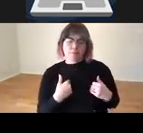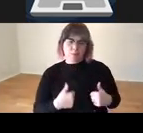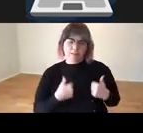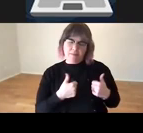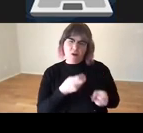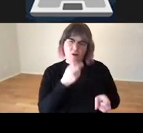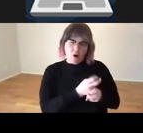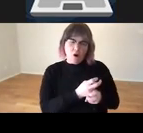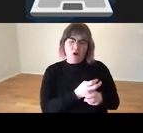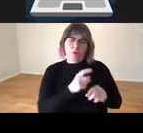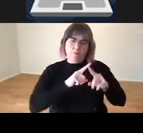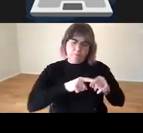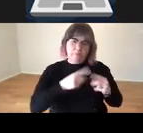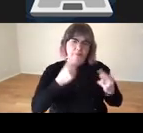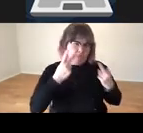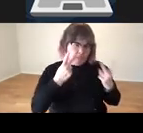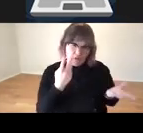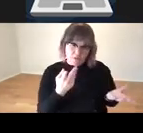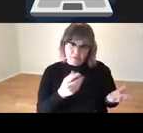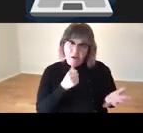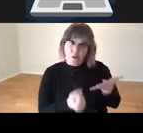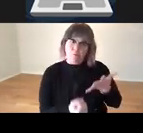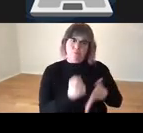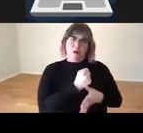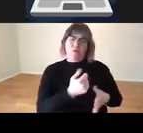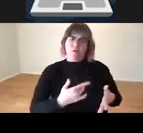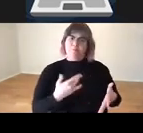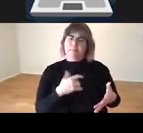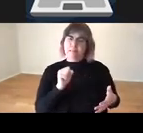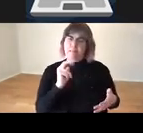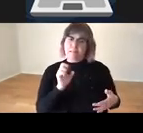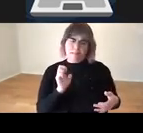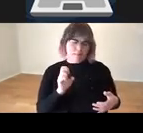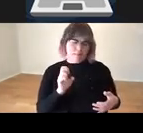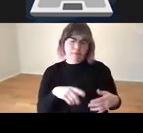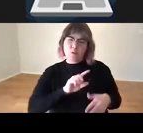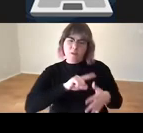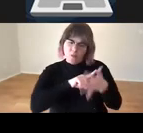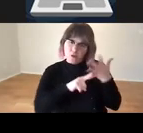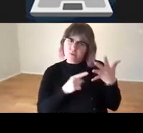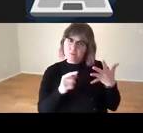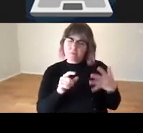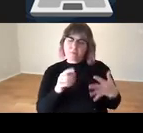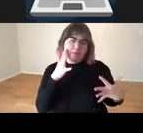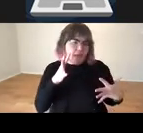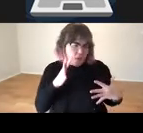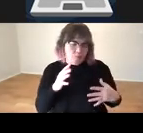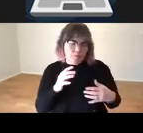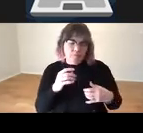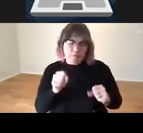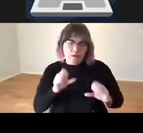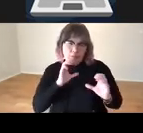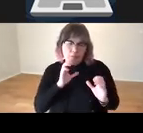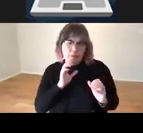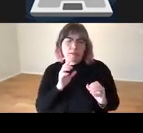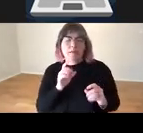rely on sight, right? That's not their primary sensory modality. They need to use one of their other senses, sound, to be able to communicate